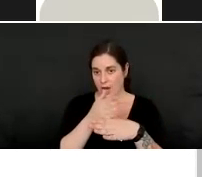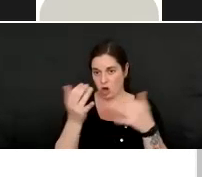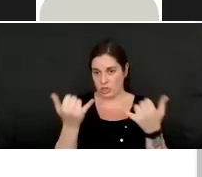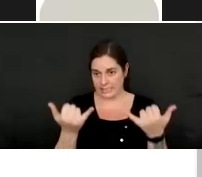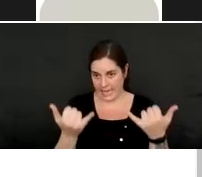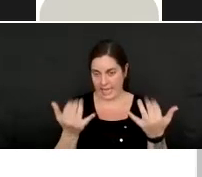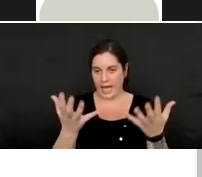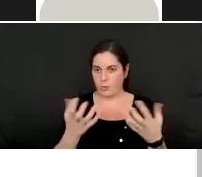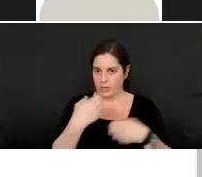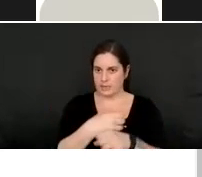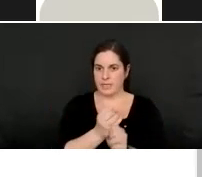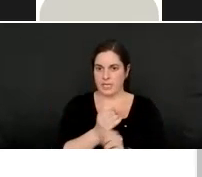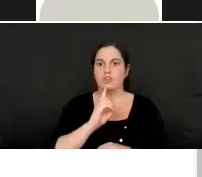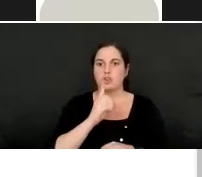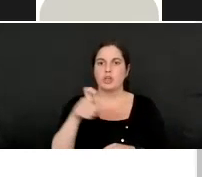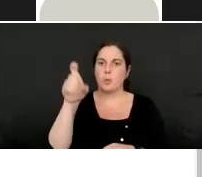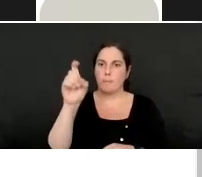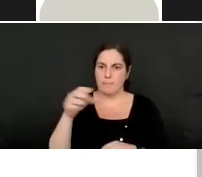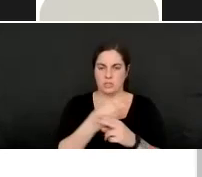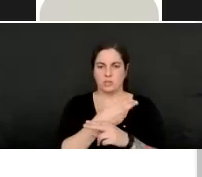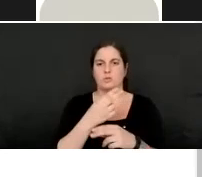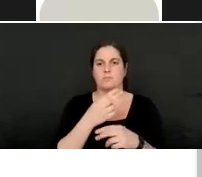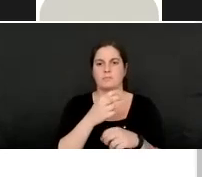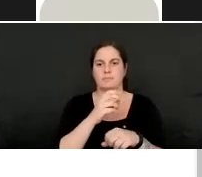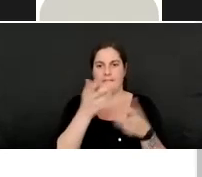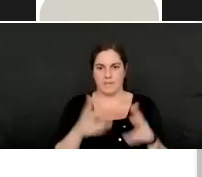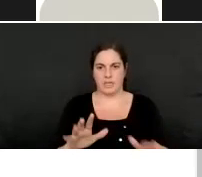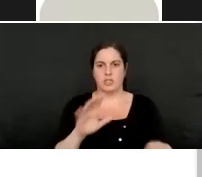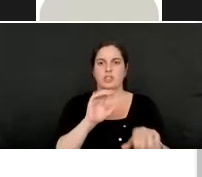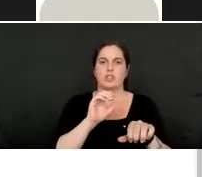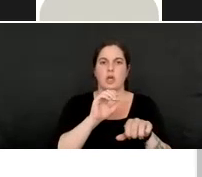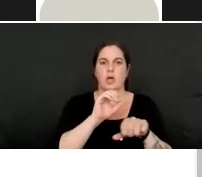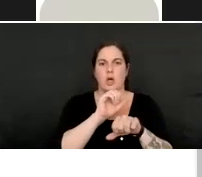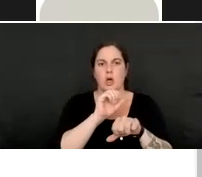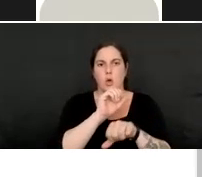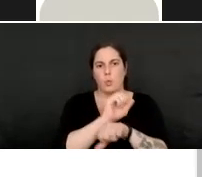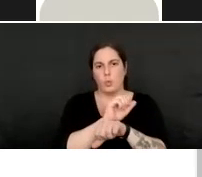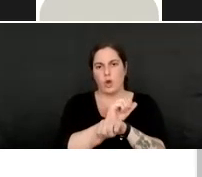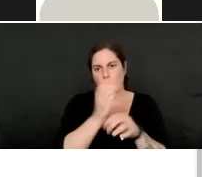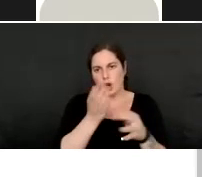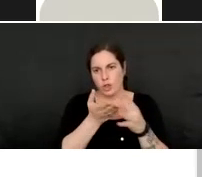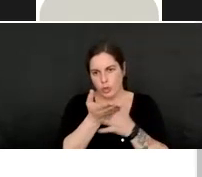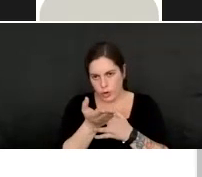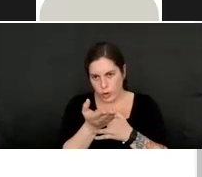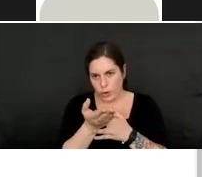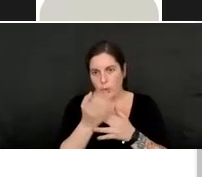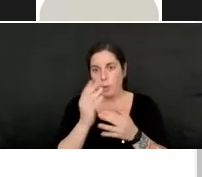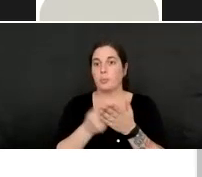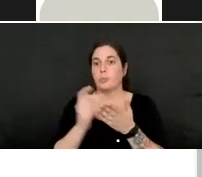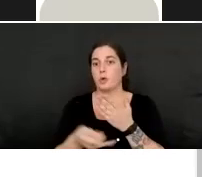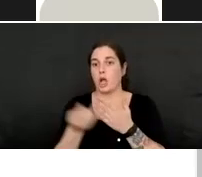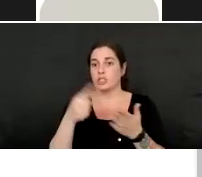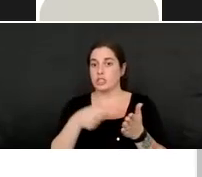have to work through the applications overview by Saturday. Your project is due this Saturday. Again,